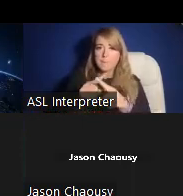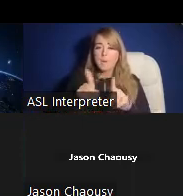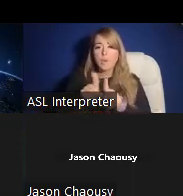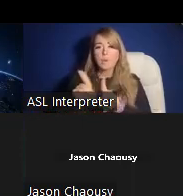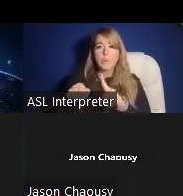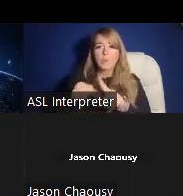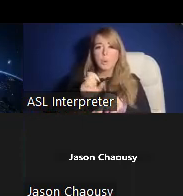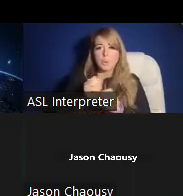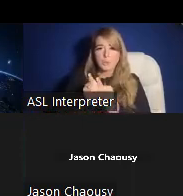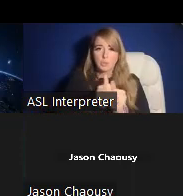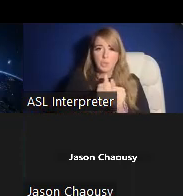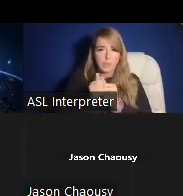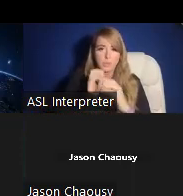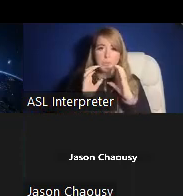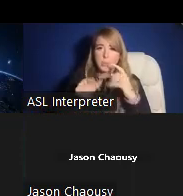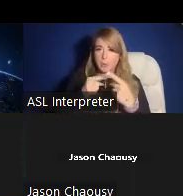together.